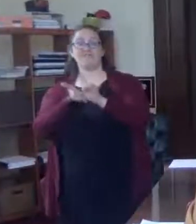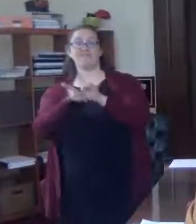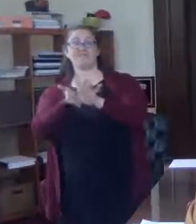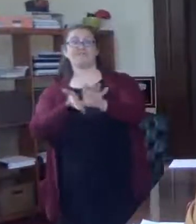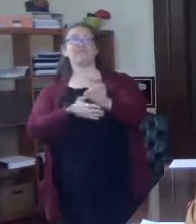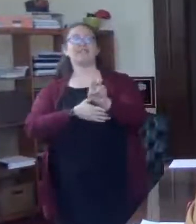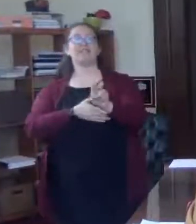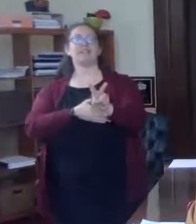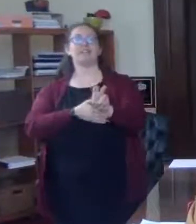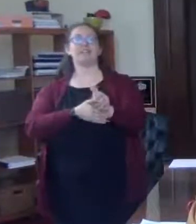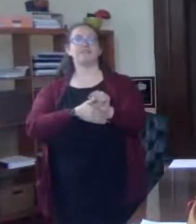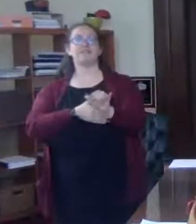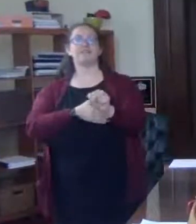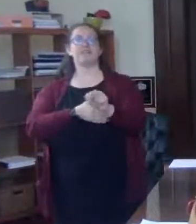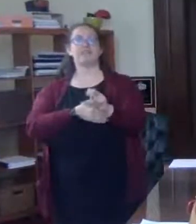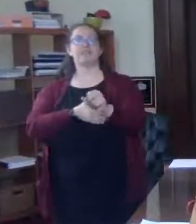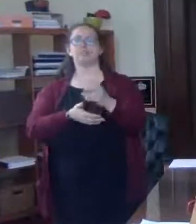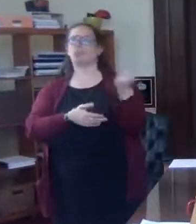time period.